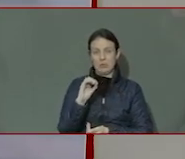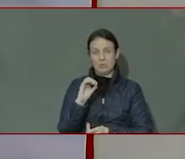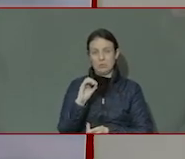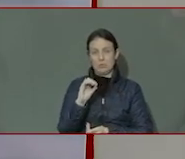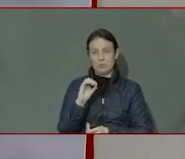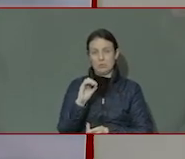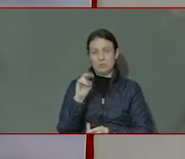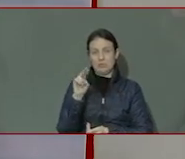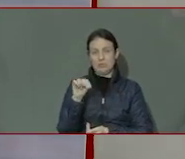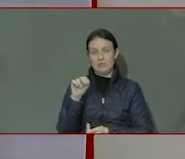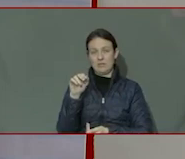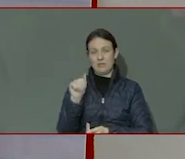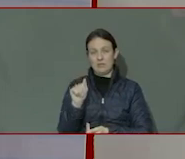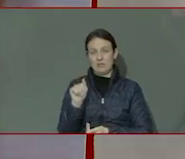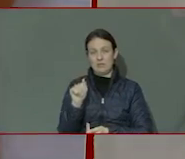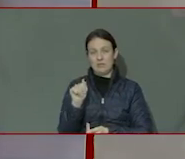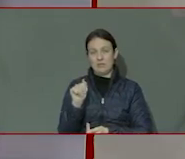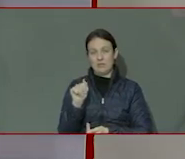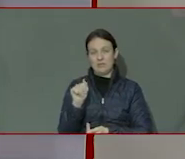CH3COONA